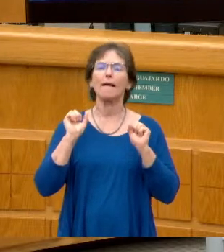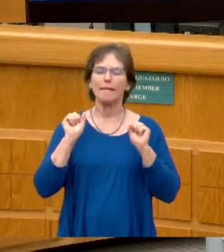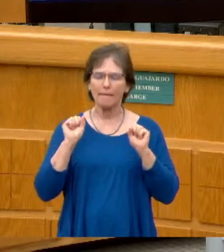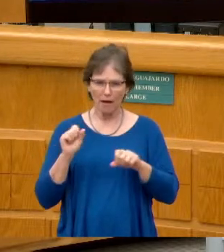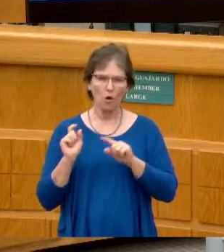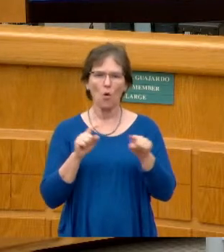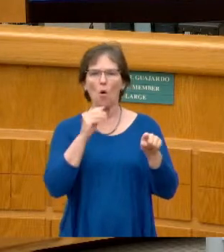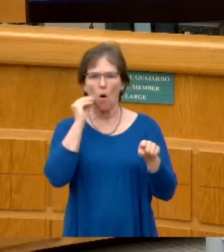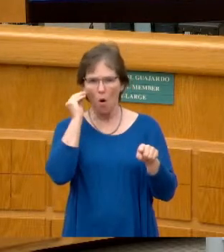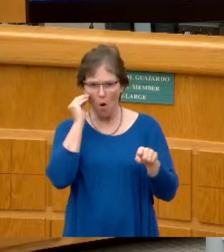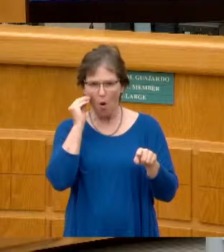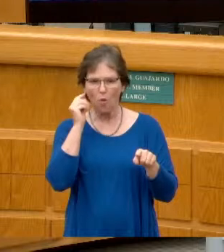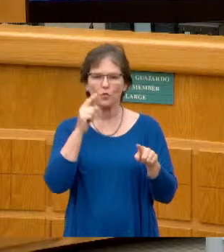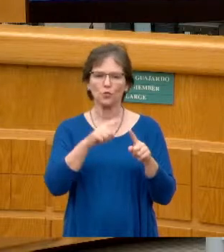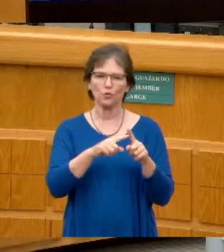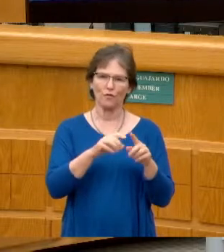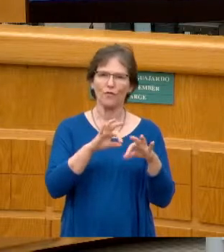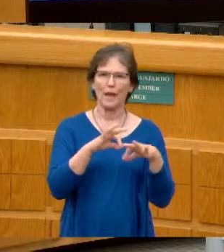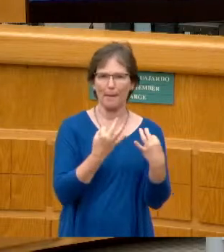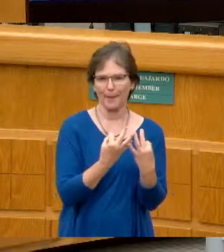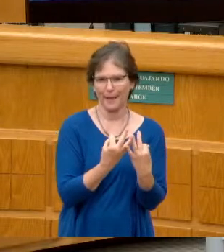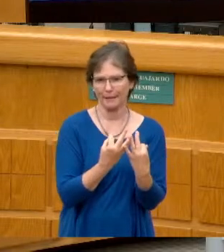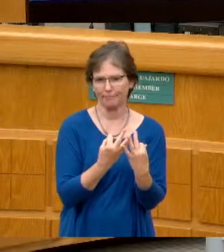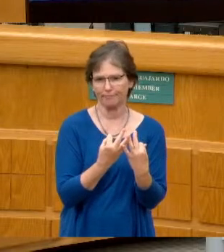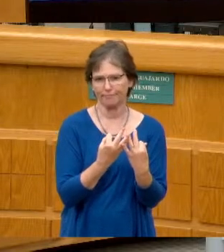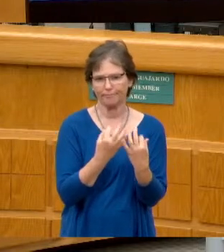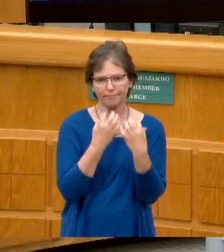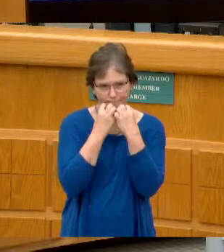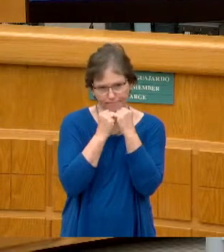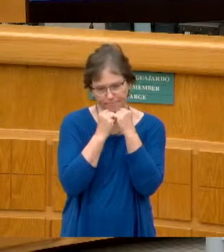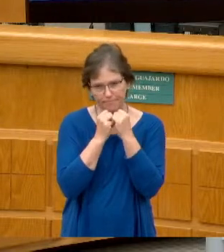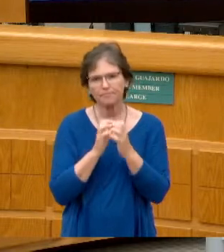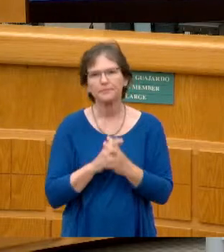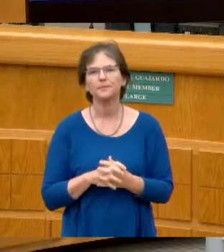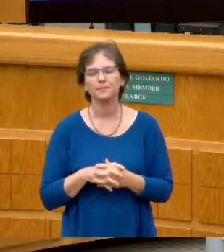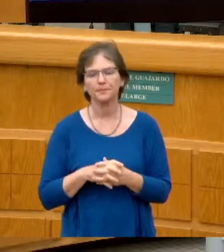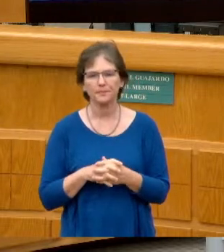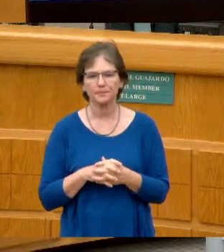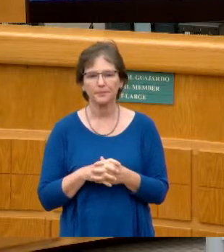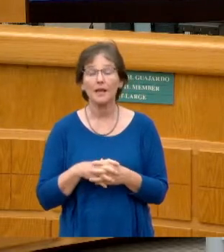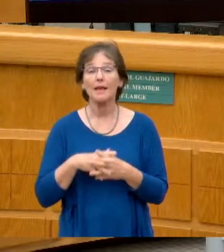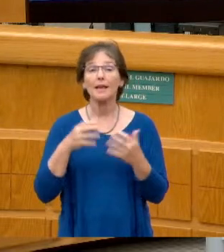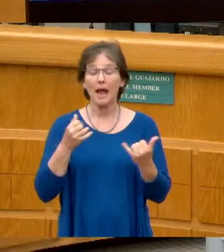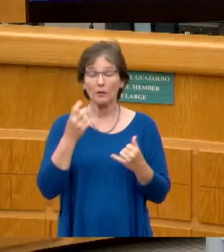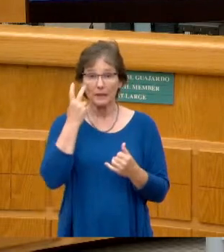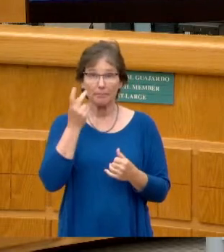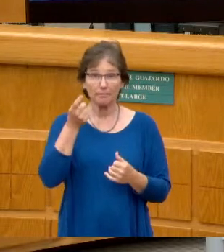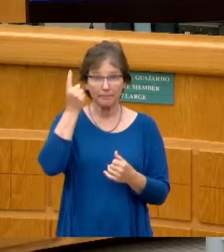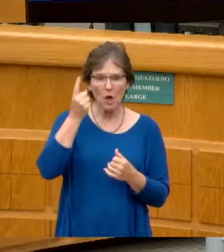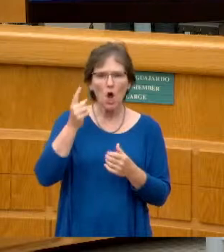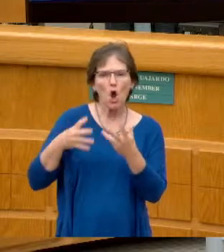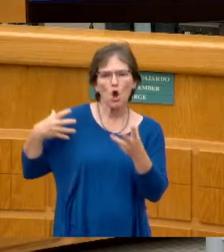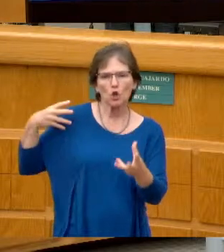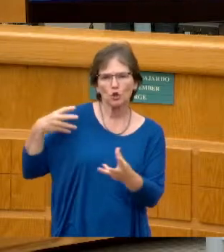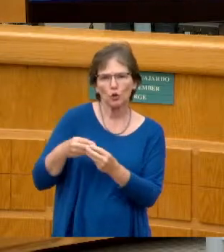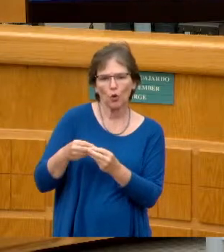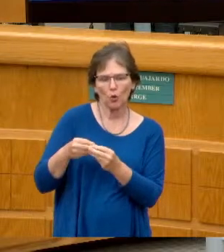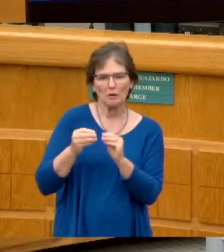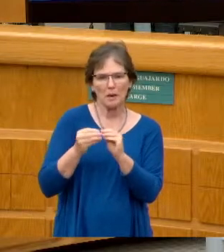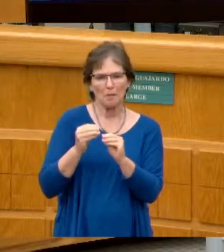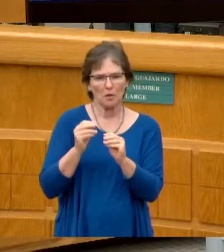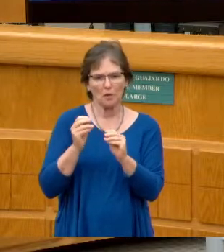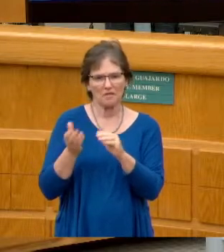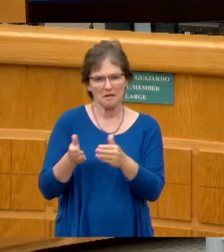26, 21, and 19. And so our numbers, have gone below 20, but we've been